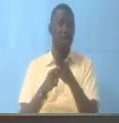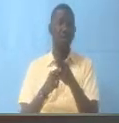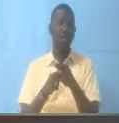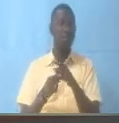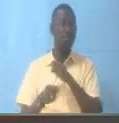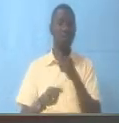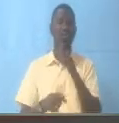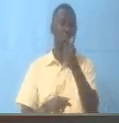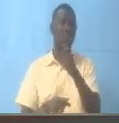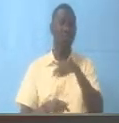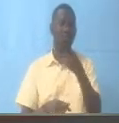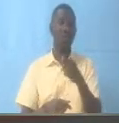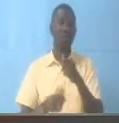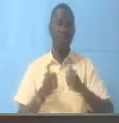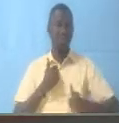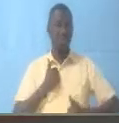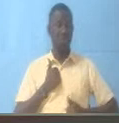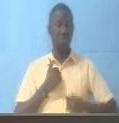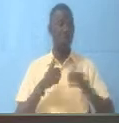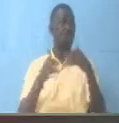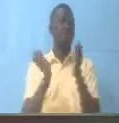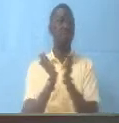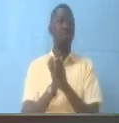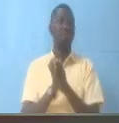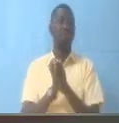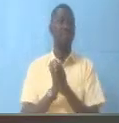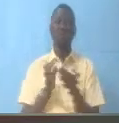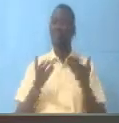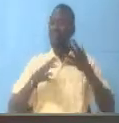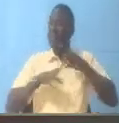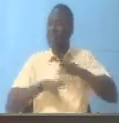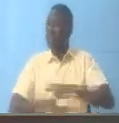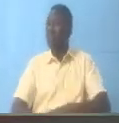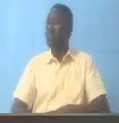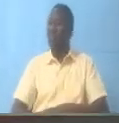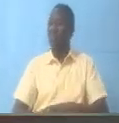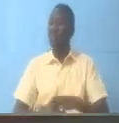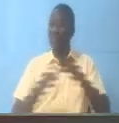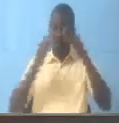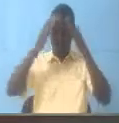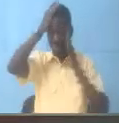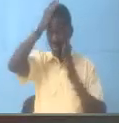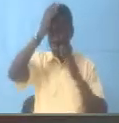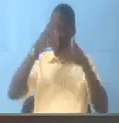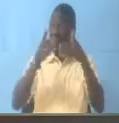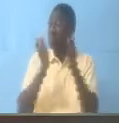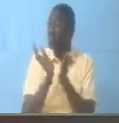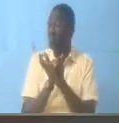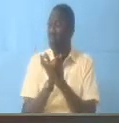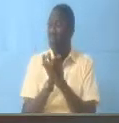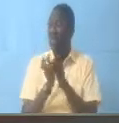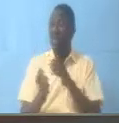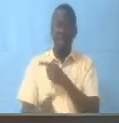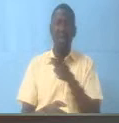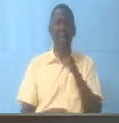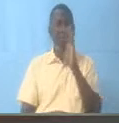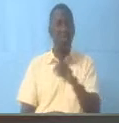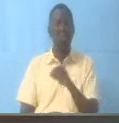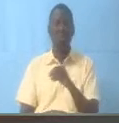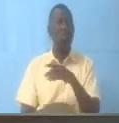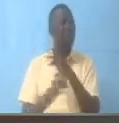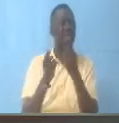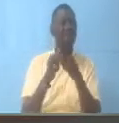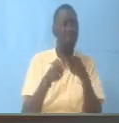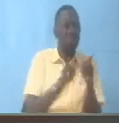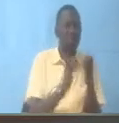would demoralize some of them and would create all kinds of disharmony. So because of that, they